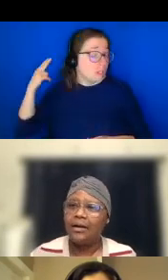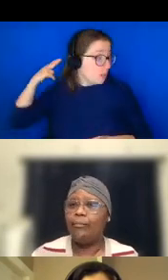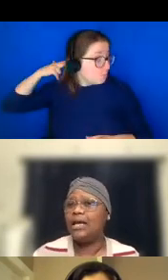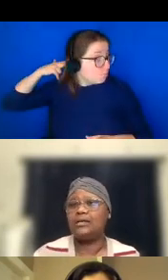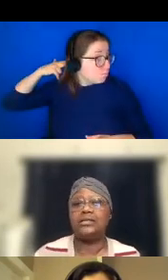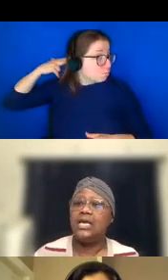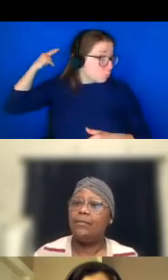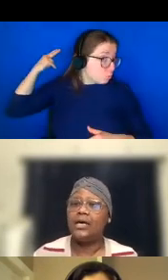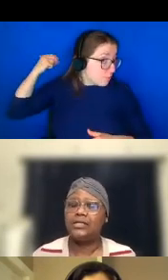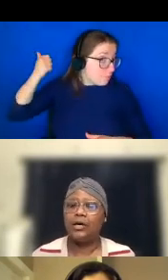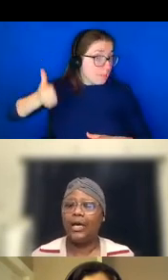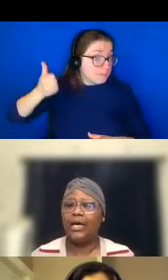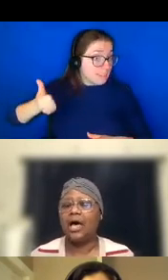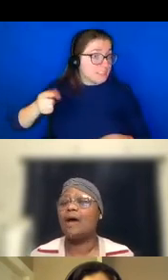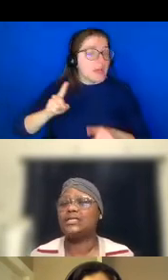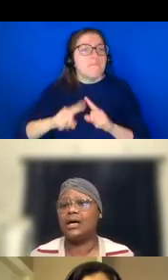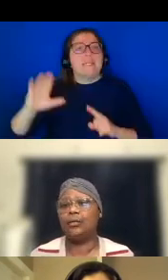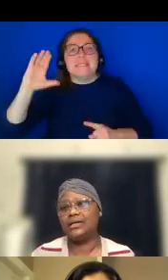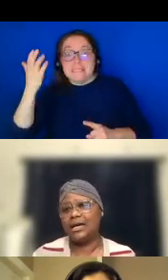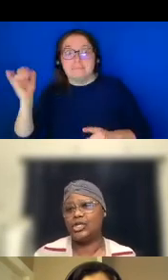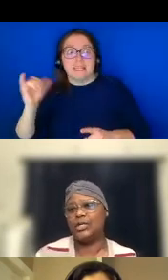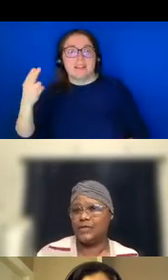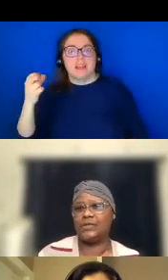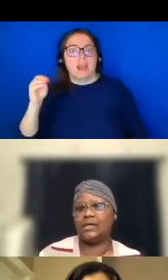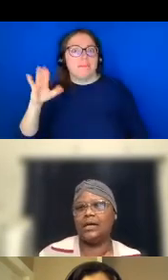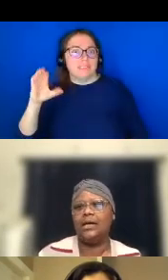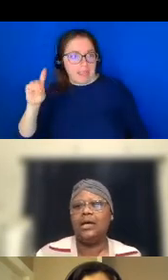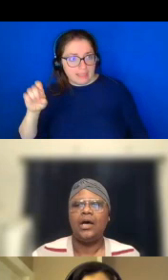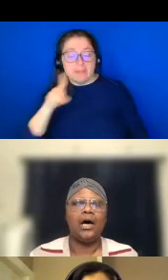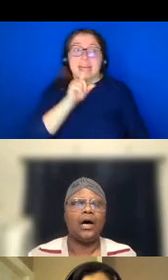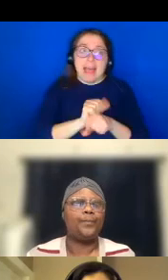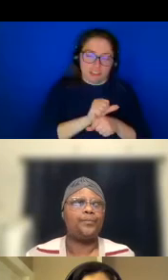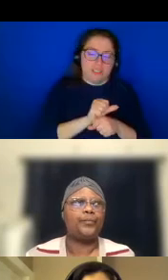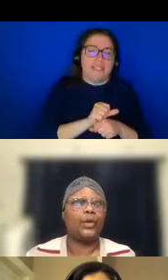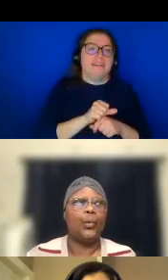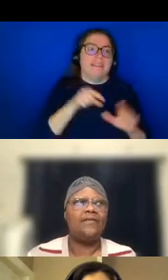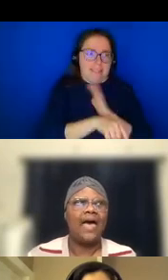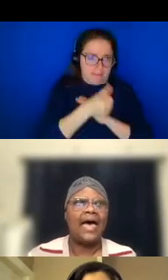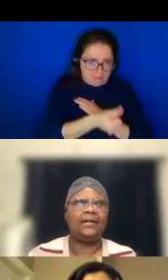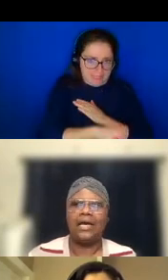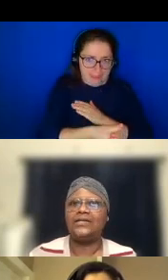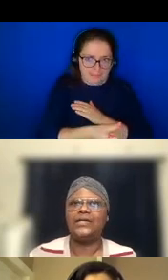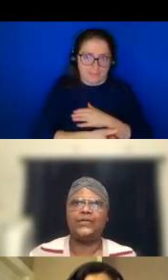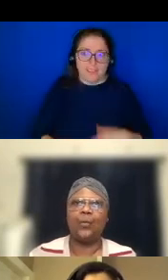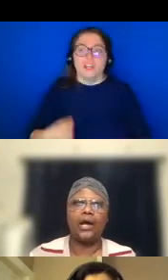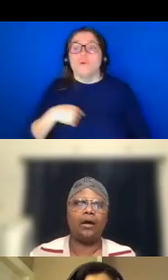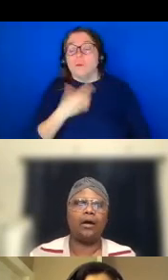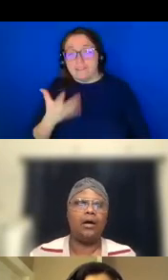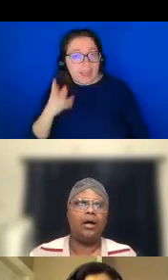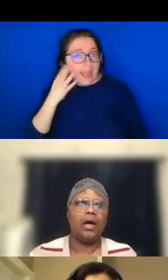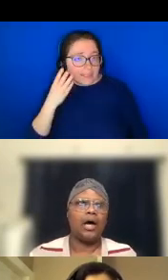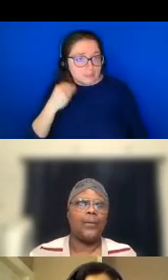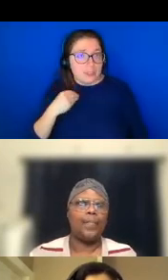head and make it seem as though it's a homicide when it's actually a suicide. We've had cases